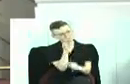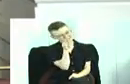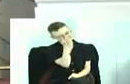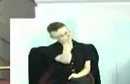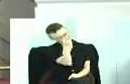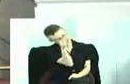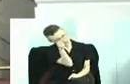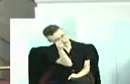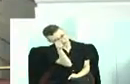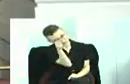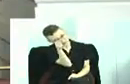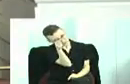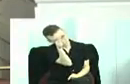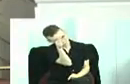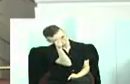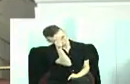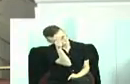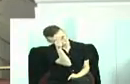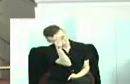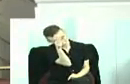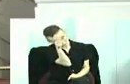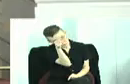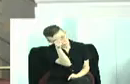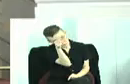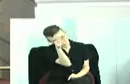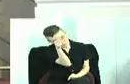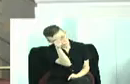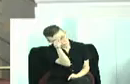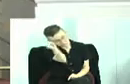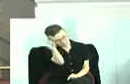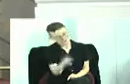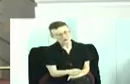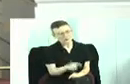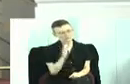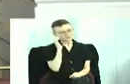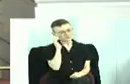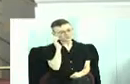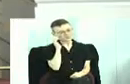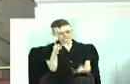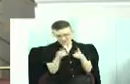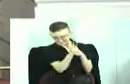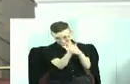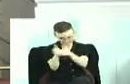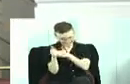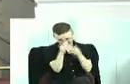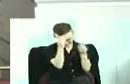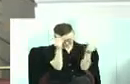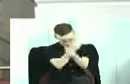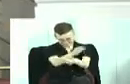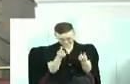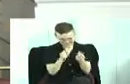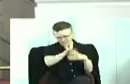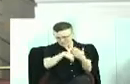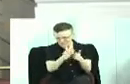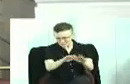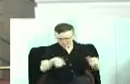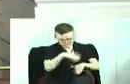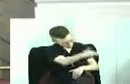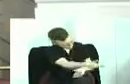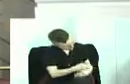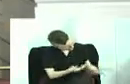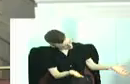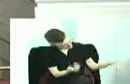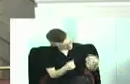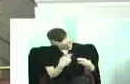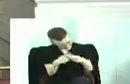left, into the courtyard, our children's ministry will then guide you, and all of the children are welcome to participate in that